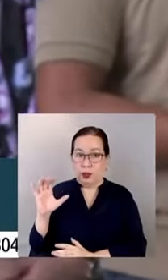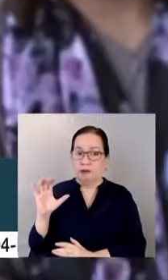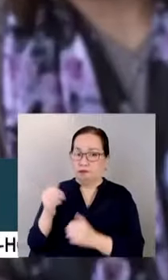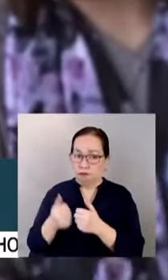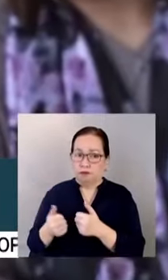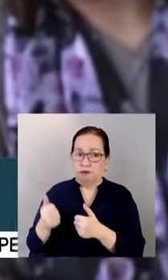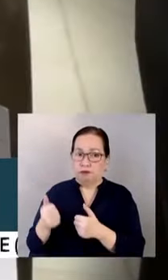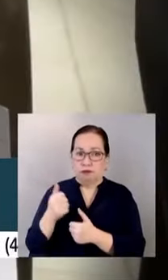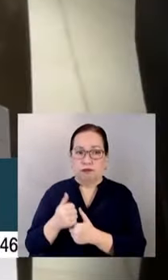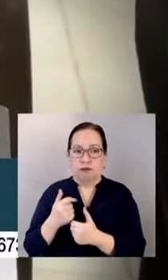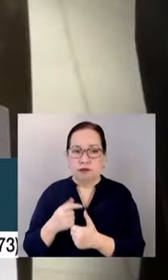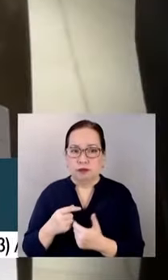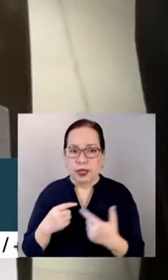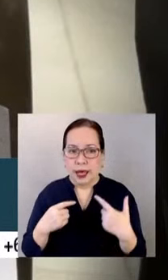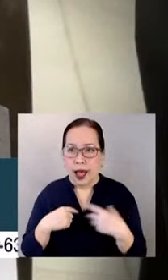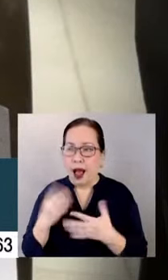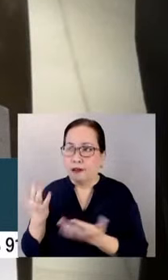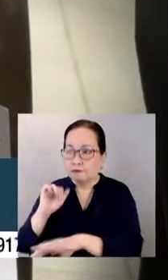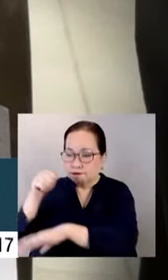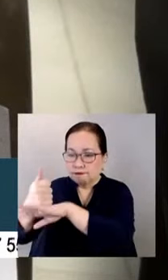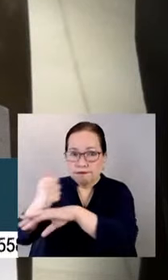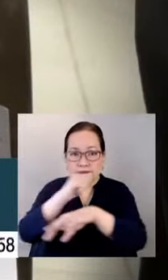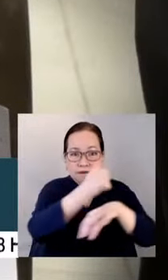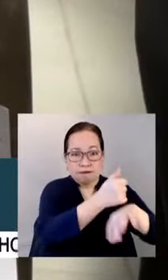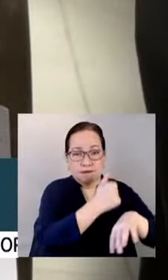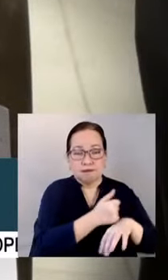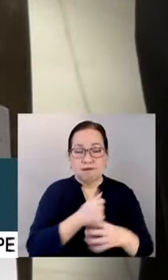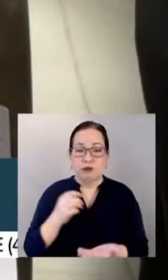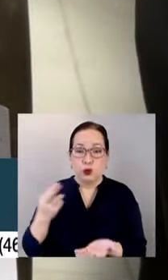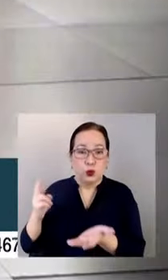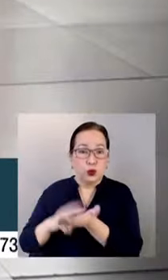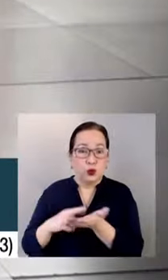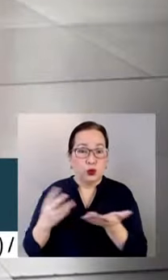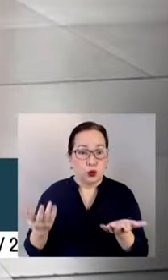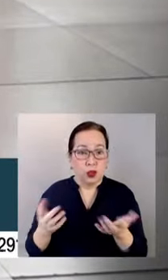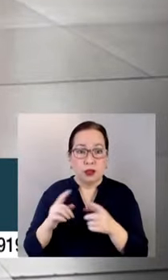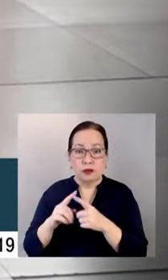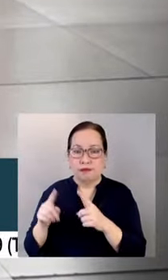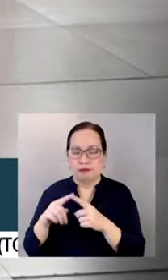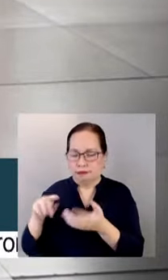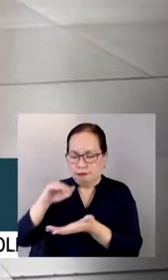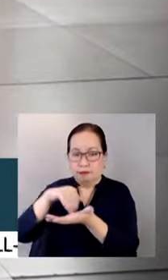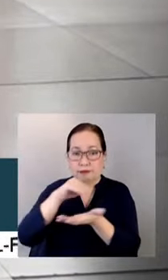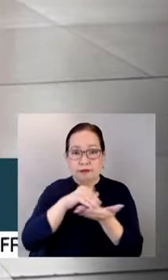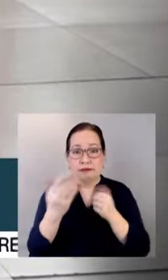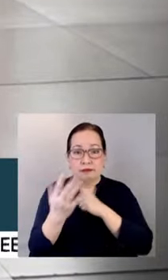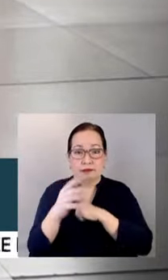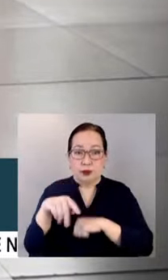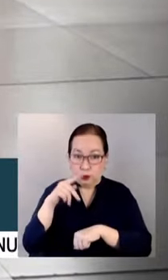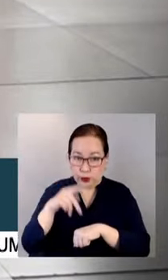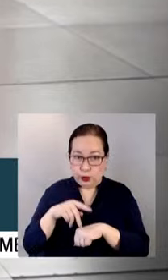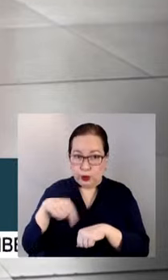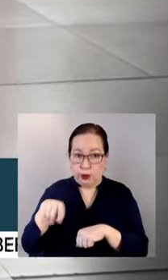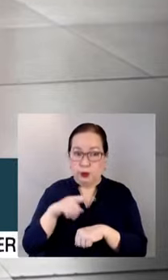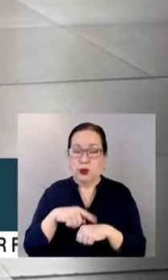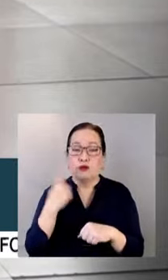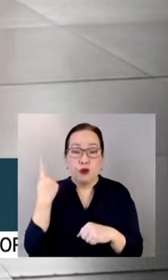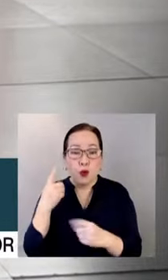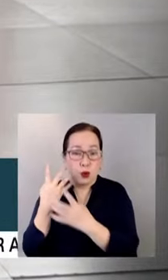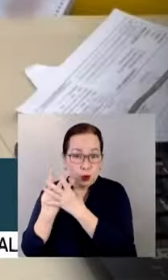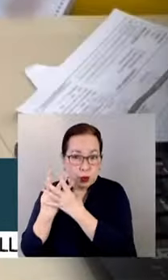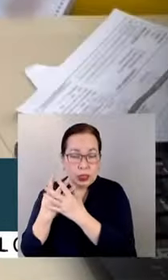simultaneous special satellite registrations at detention facilities in the country, allowing persons deprived of liberty, or PDLs, to vote